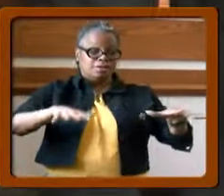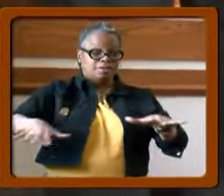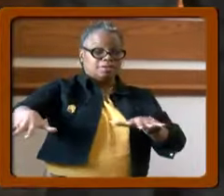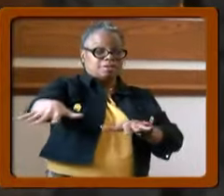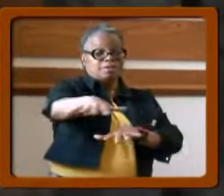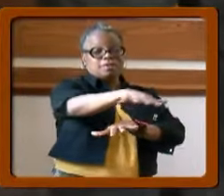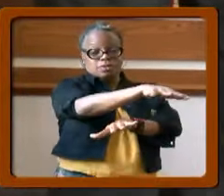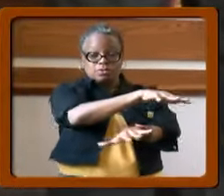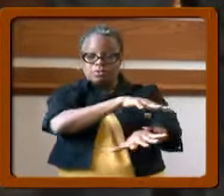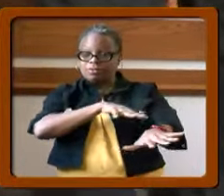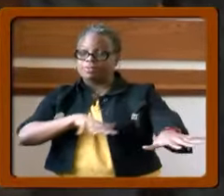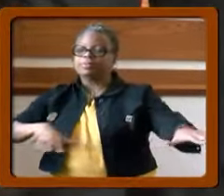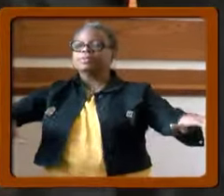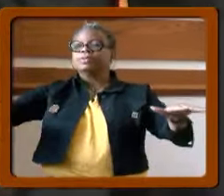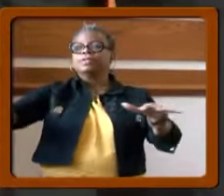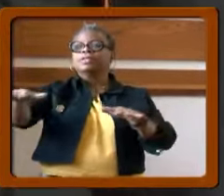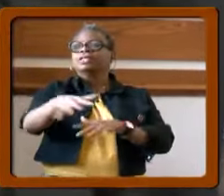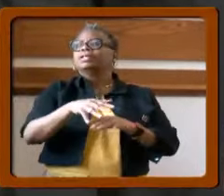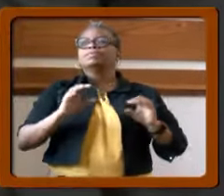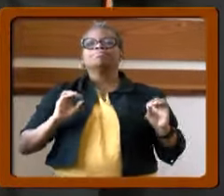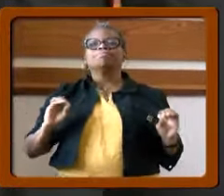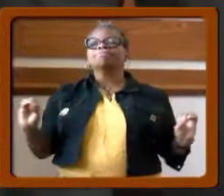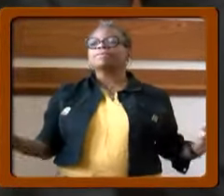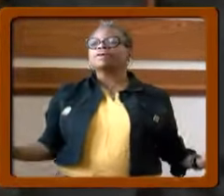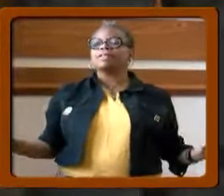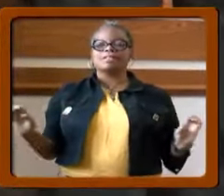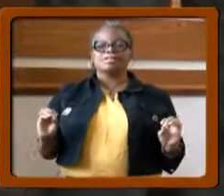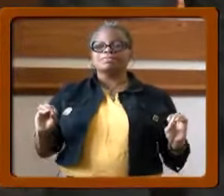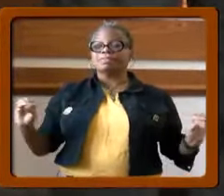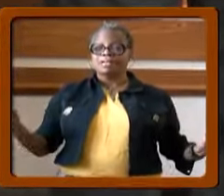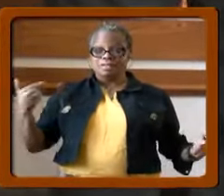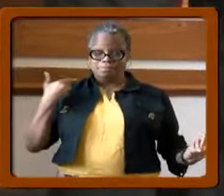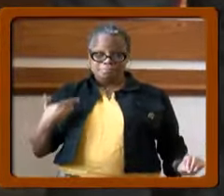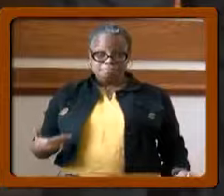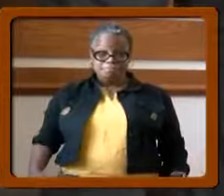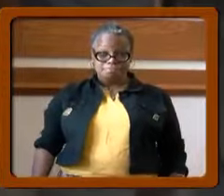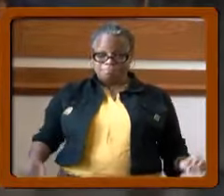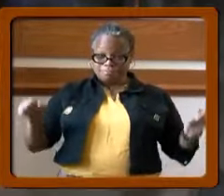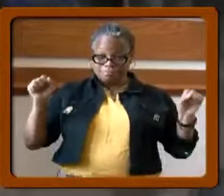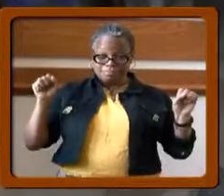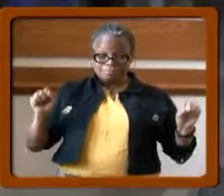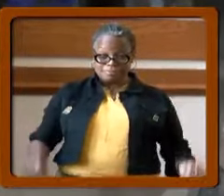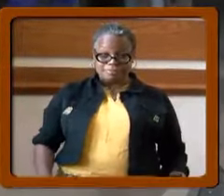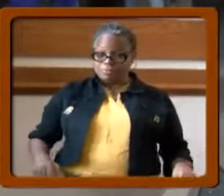There's nothing, Lord, nothing that's impossible.